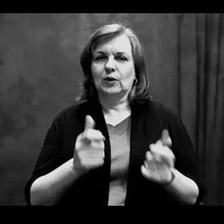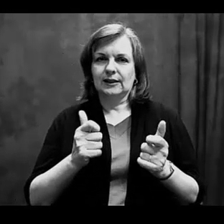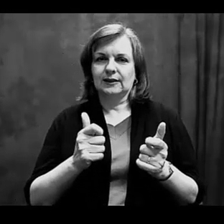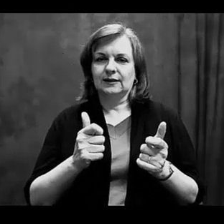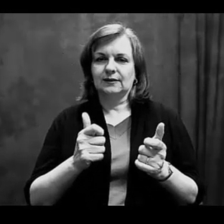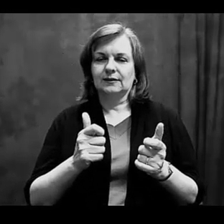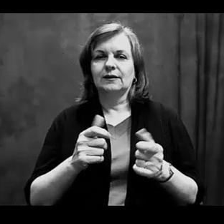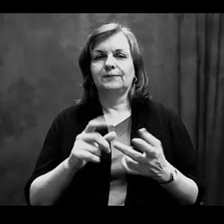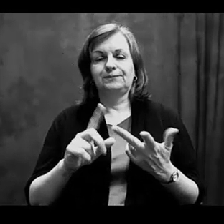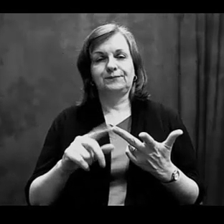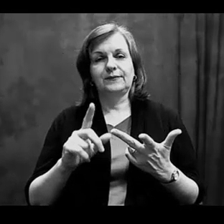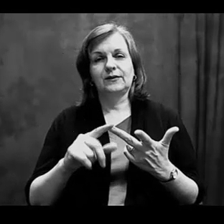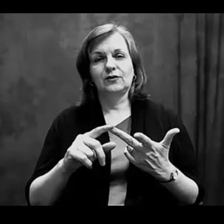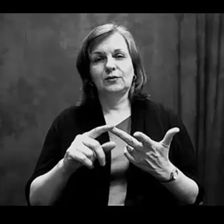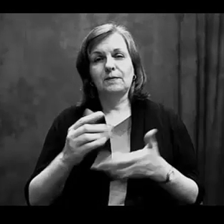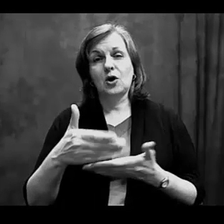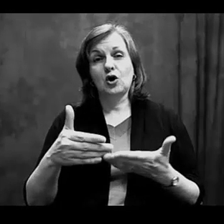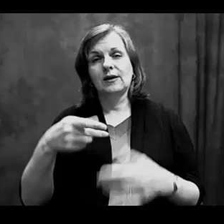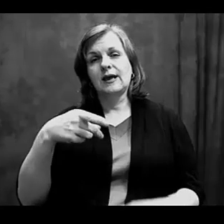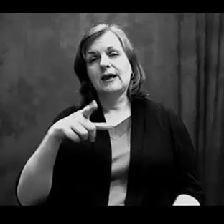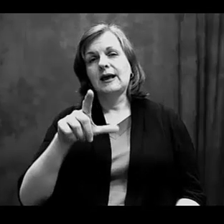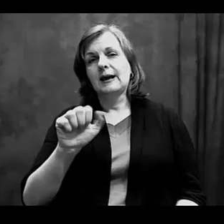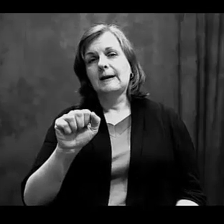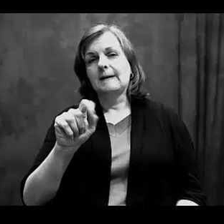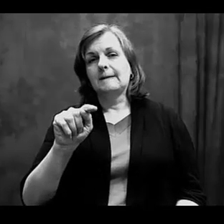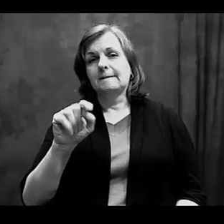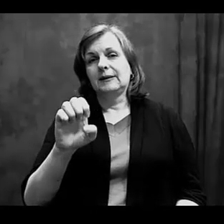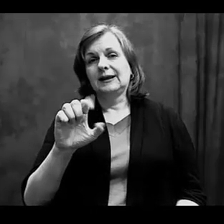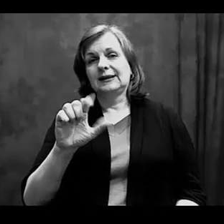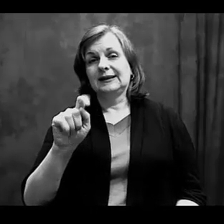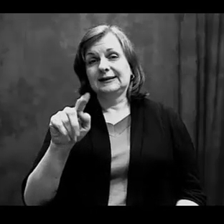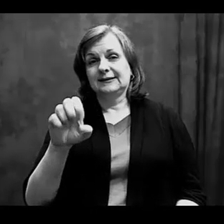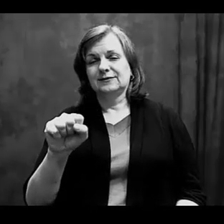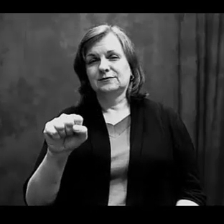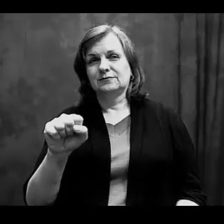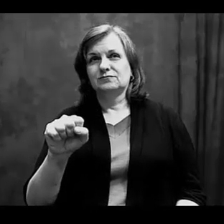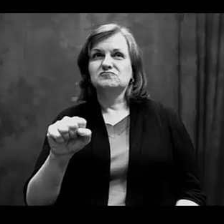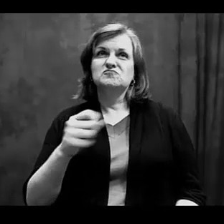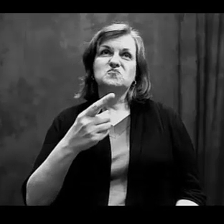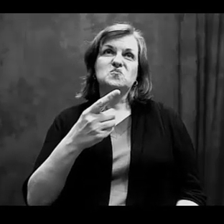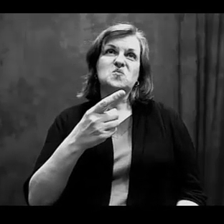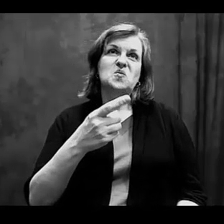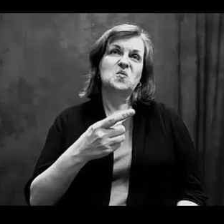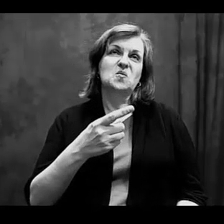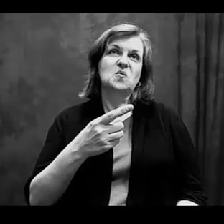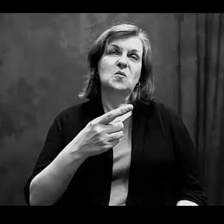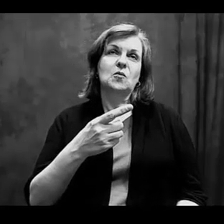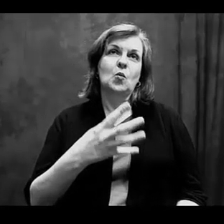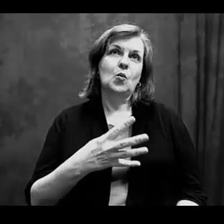but we want to deal with that quickly. Right, get that infection under control. Platelets,